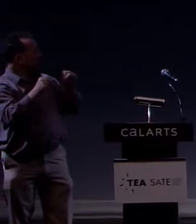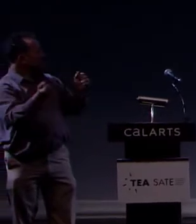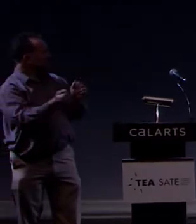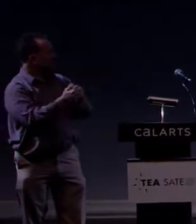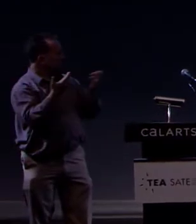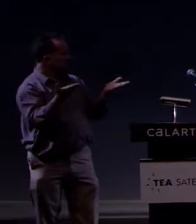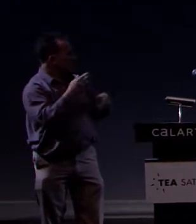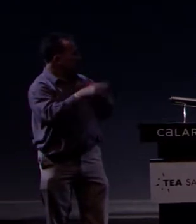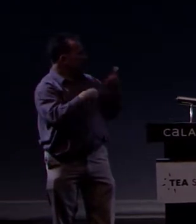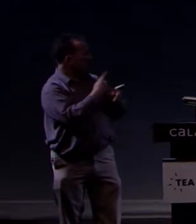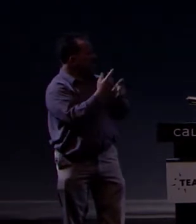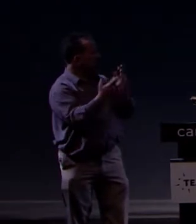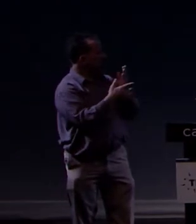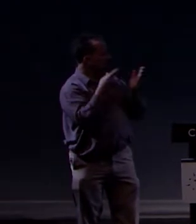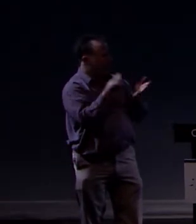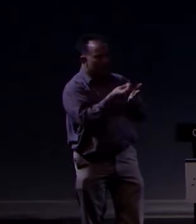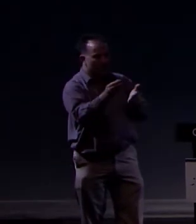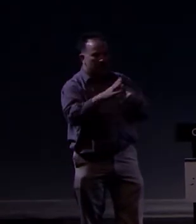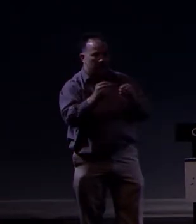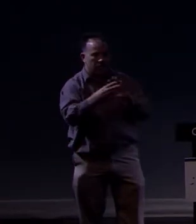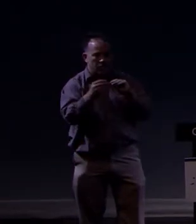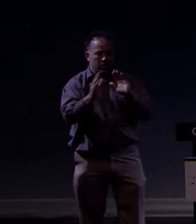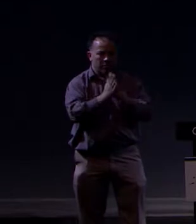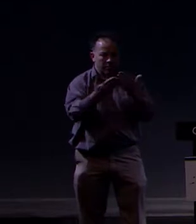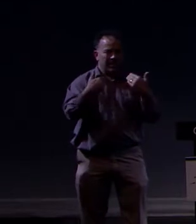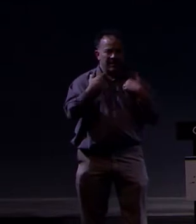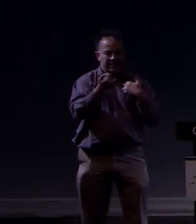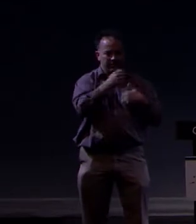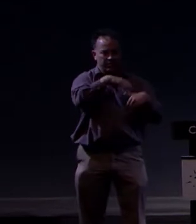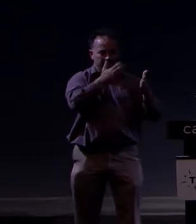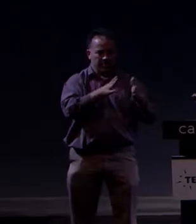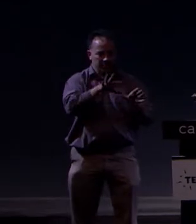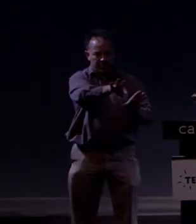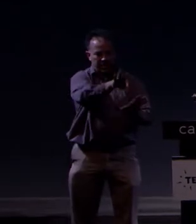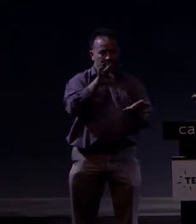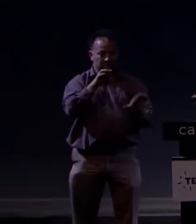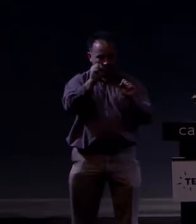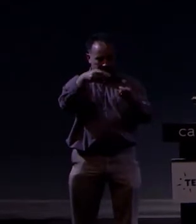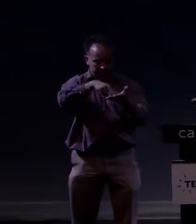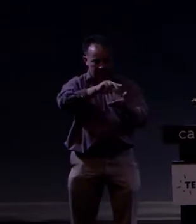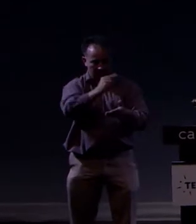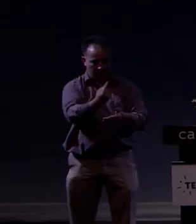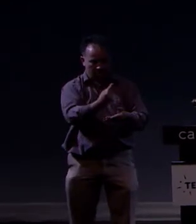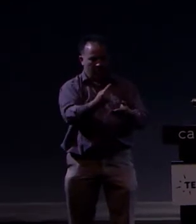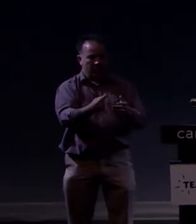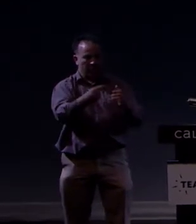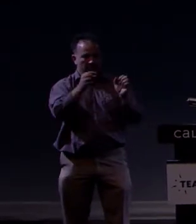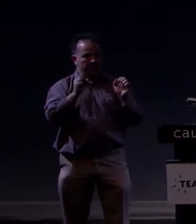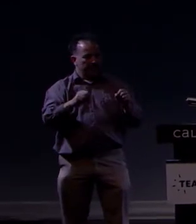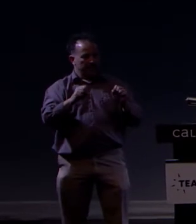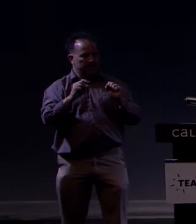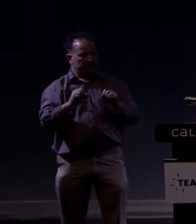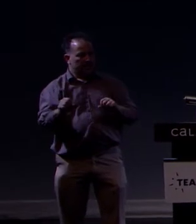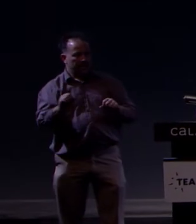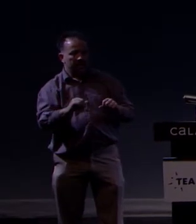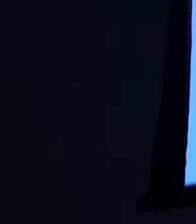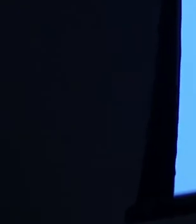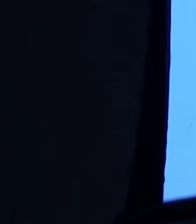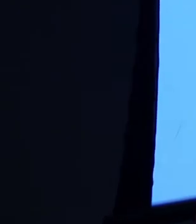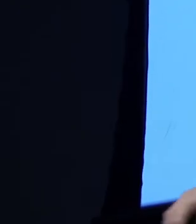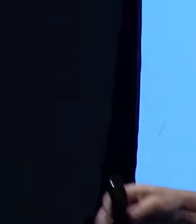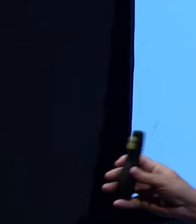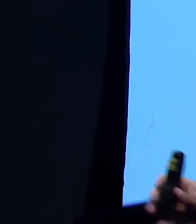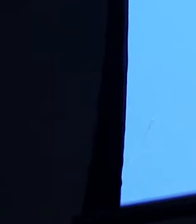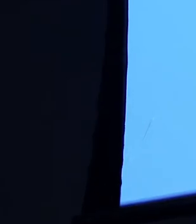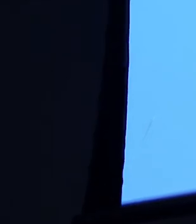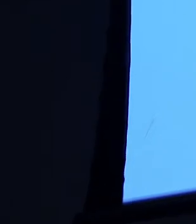type of technology. You buy a storybook, it's got a couple of characters, you take them out, they're standalone because they're all connected wirelessly, and they sing songs together, and